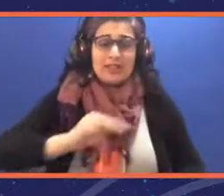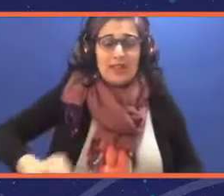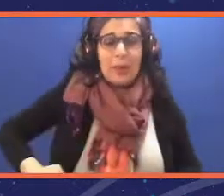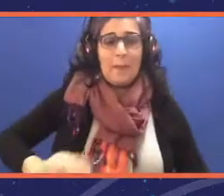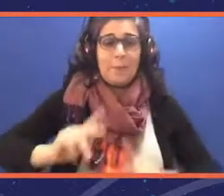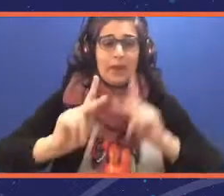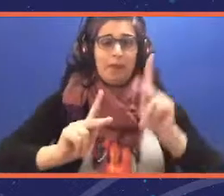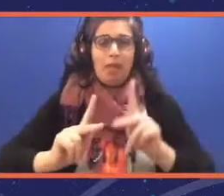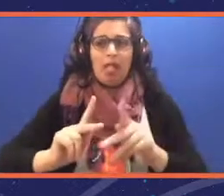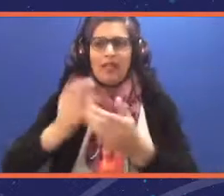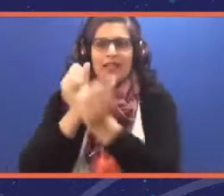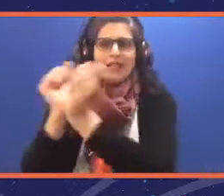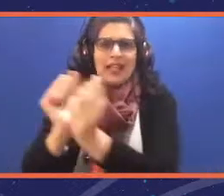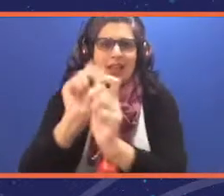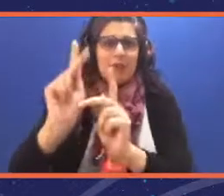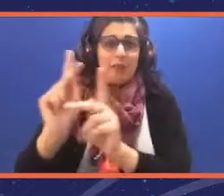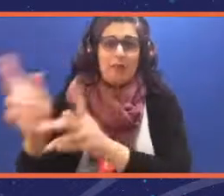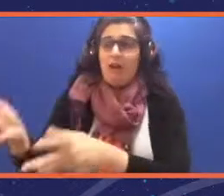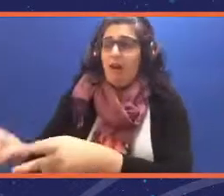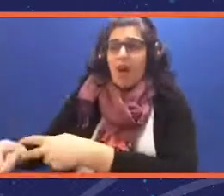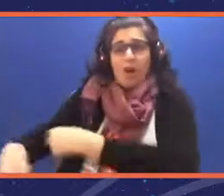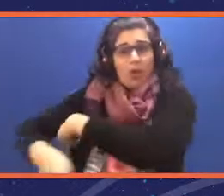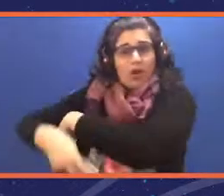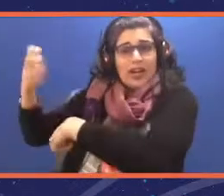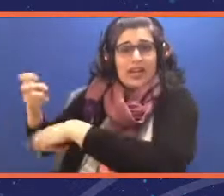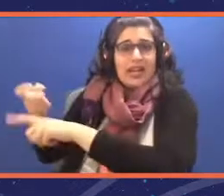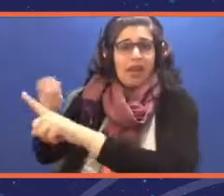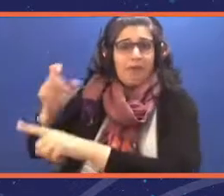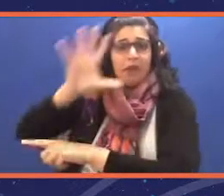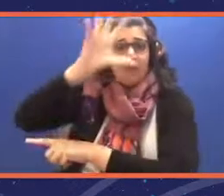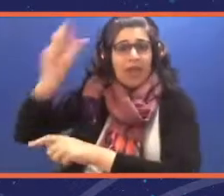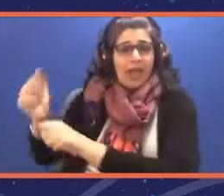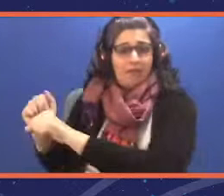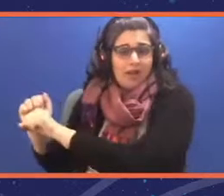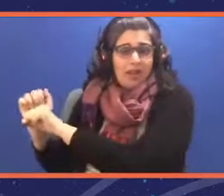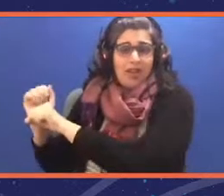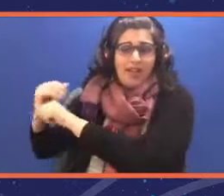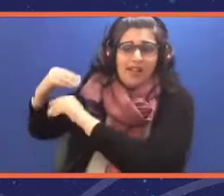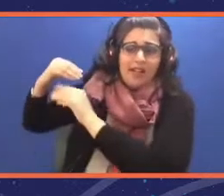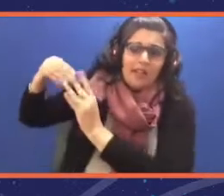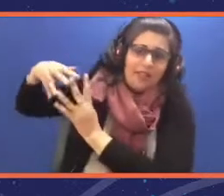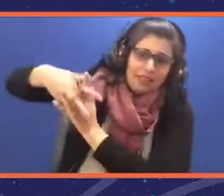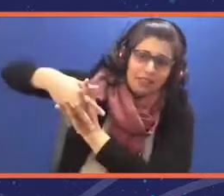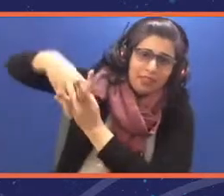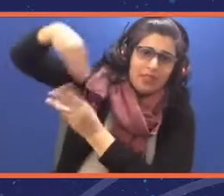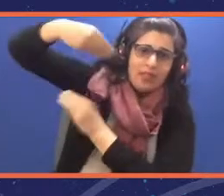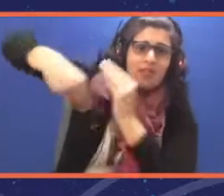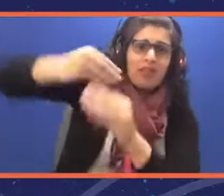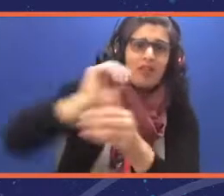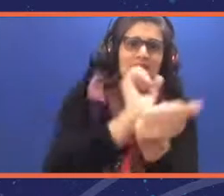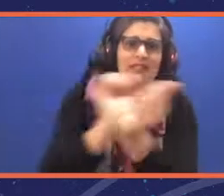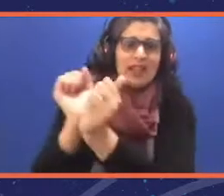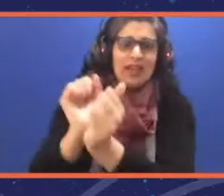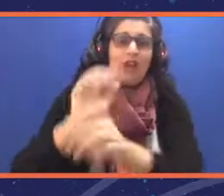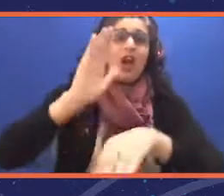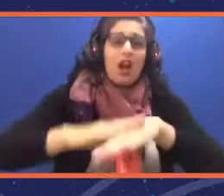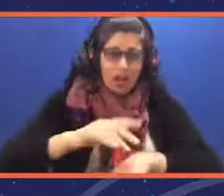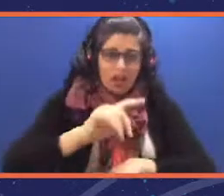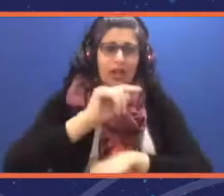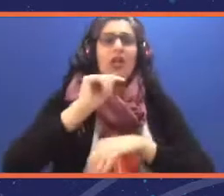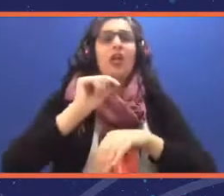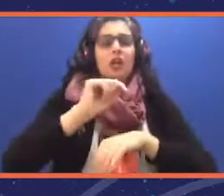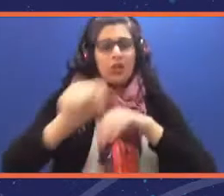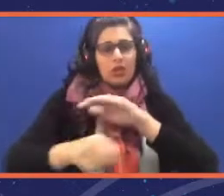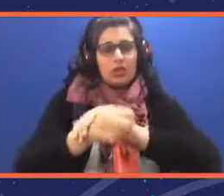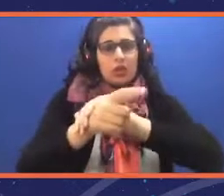from the continent of Africa and forced into chattel slavery on Turtle Island. We acknowledge the